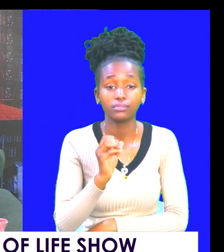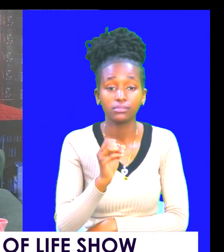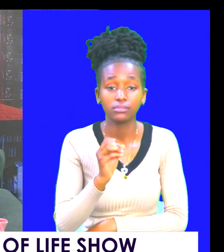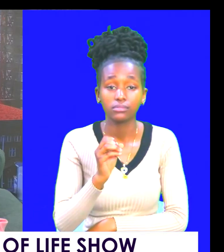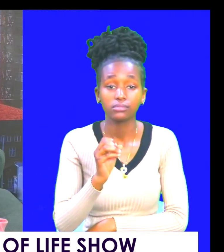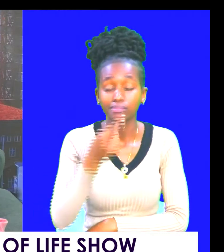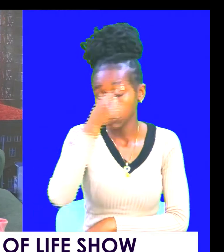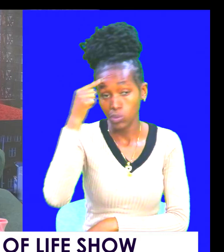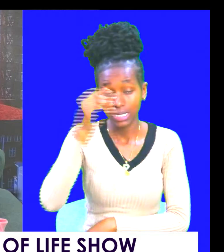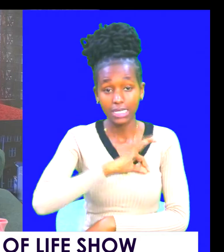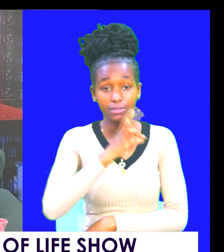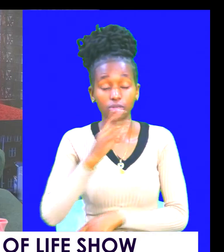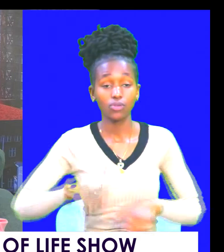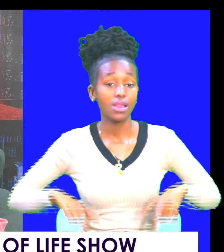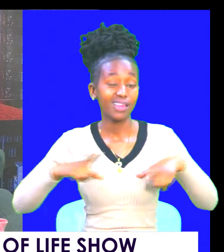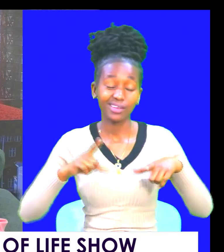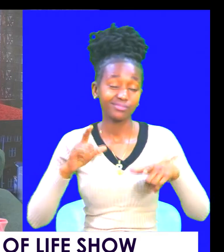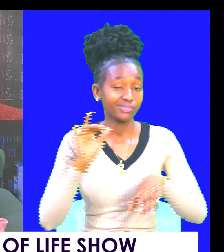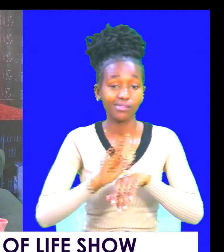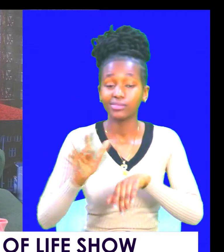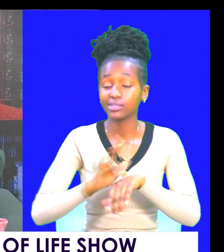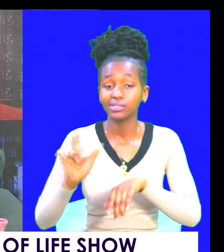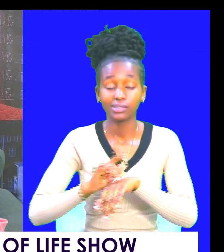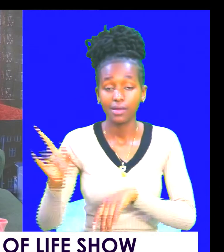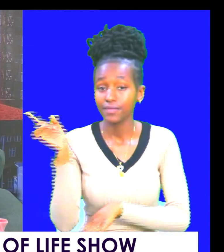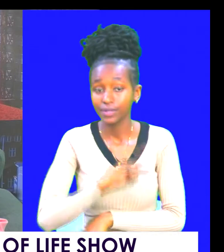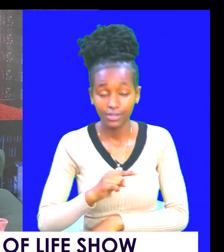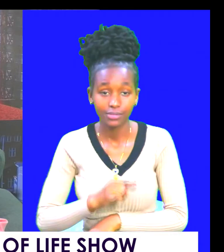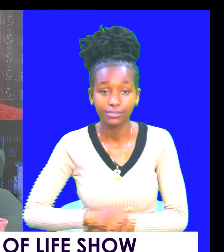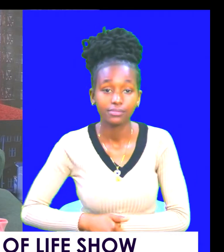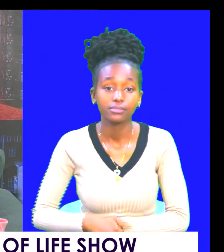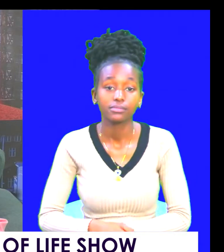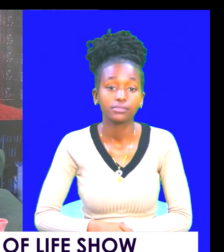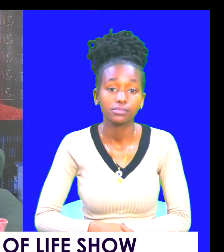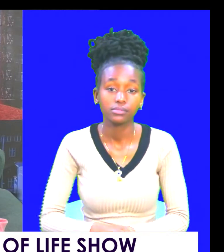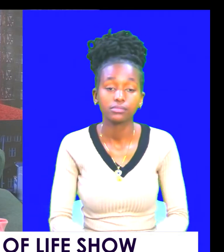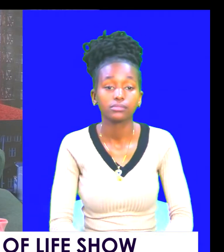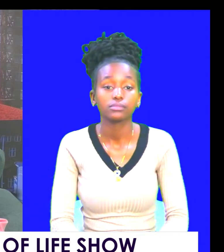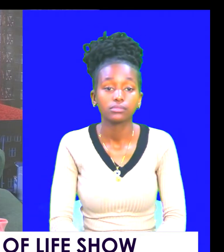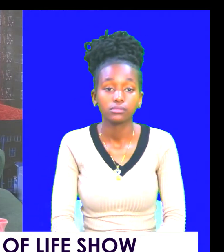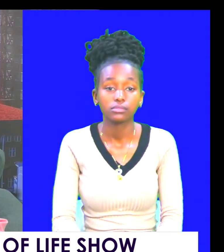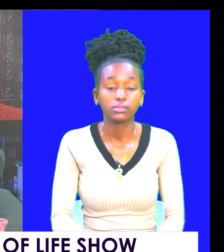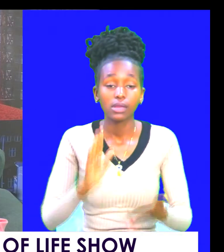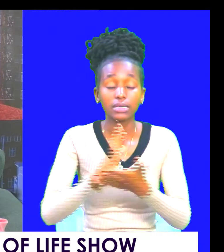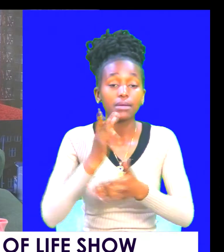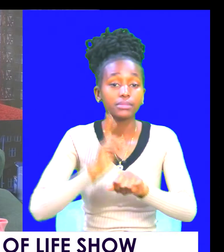your spiritual life. You feel things are not right. Yeah, somewhere you feel